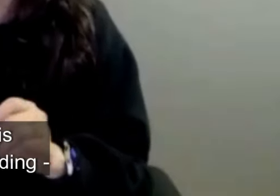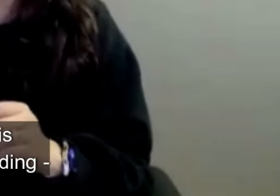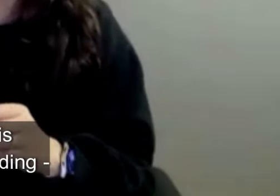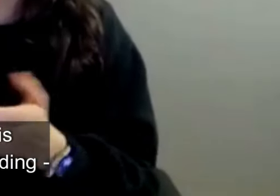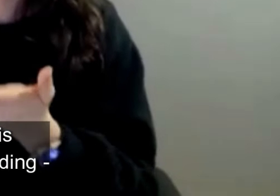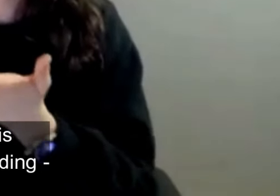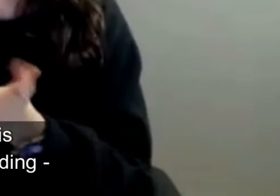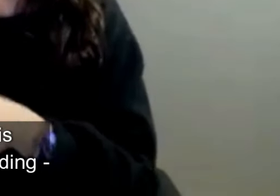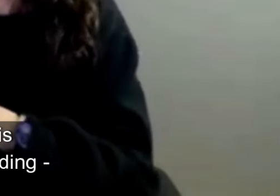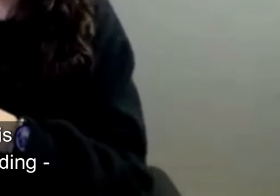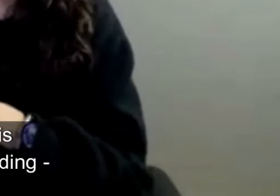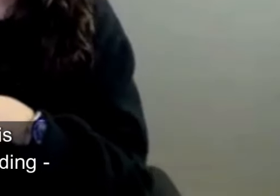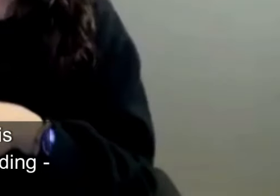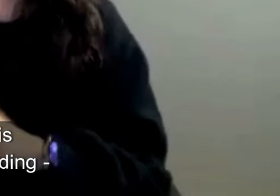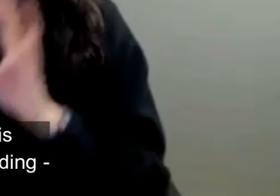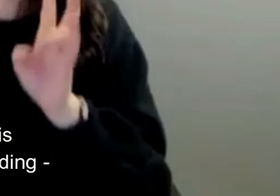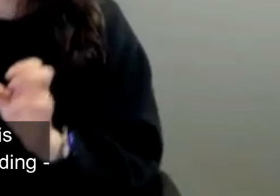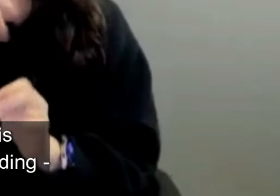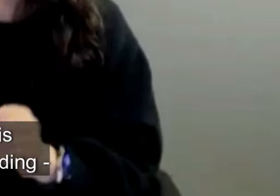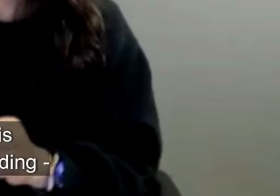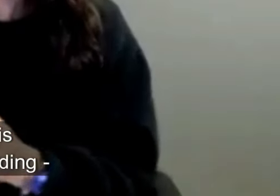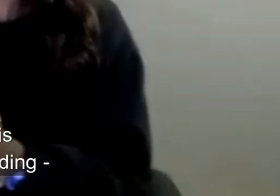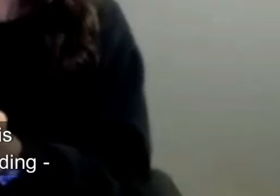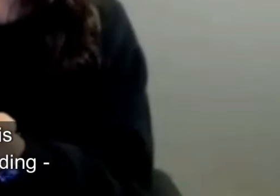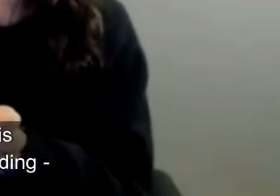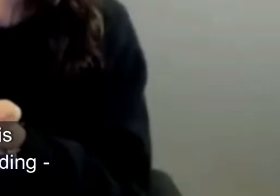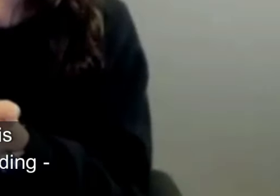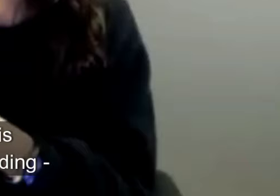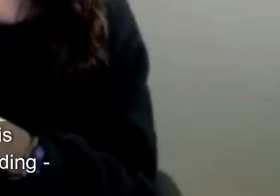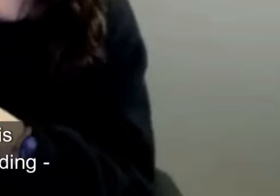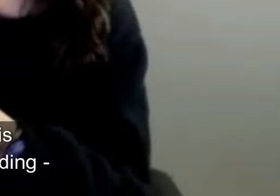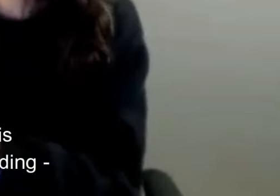Once the presentation is finished, we will stop recording.